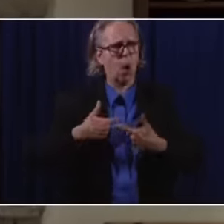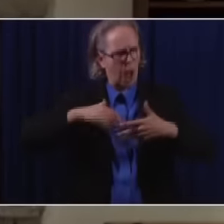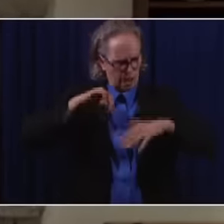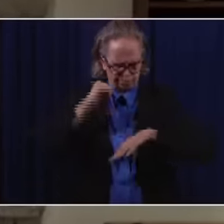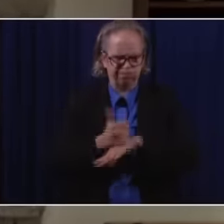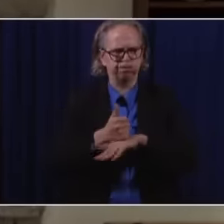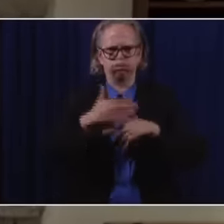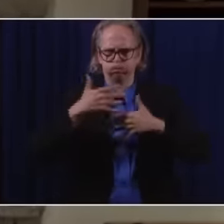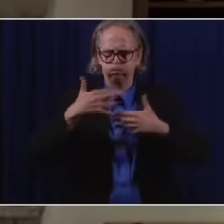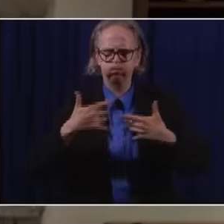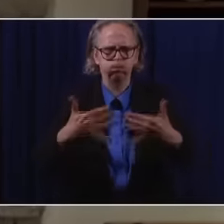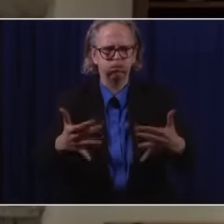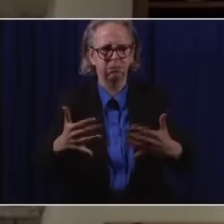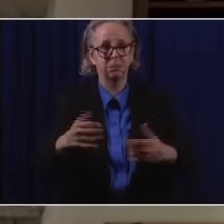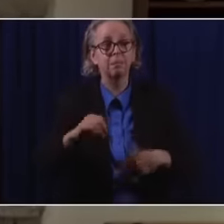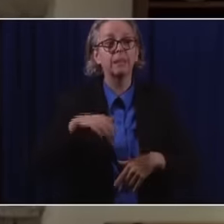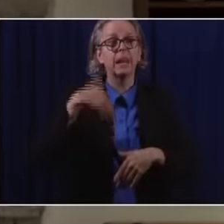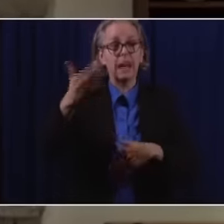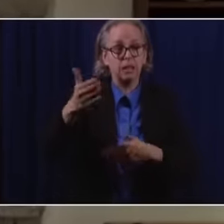places signed up.